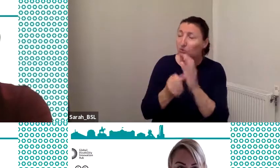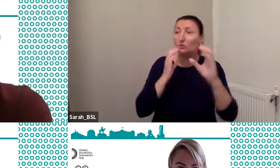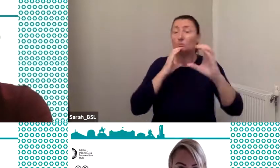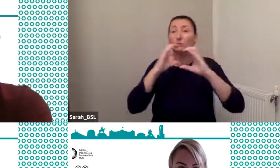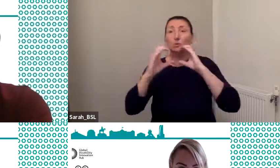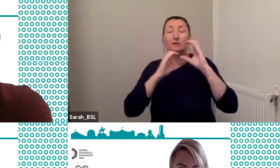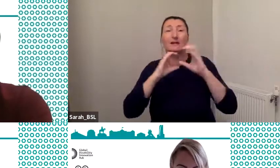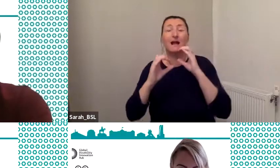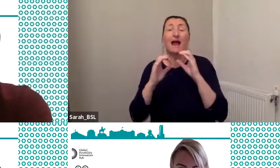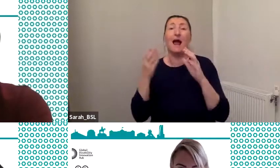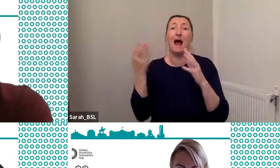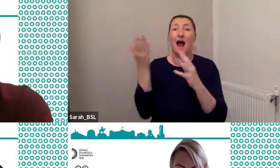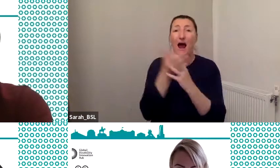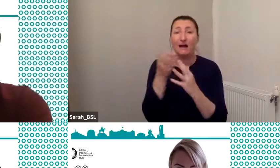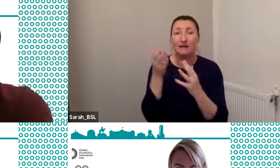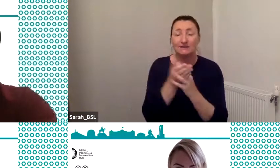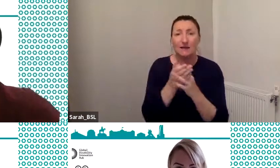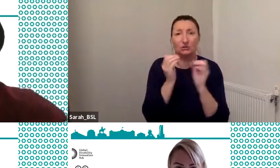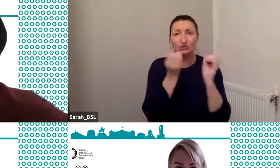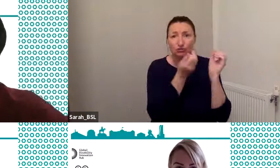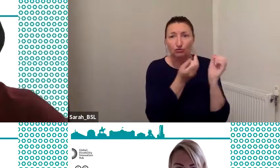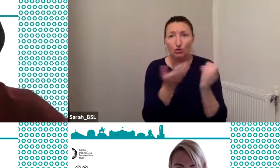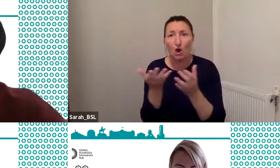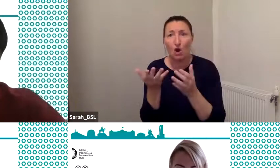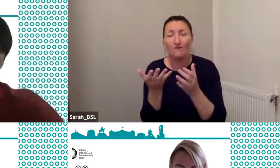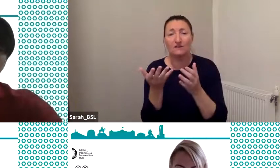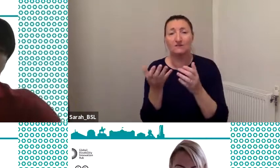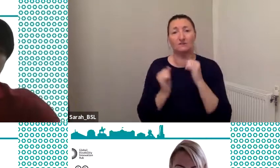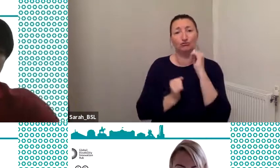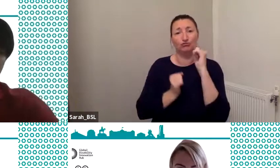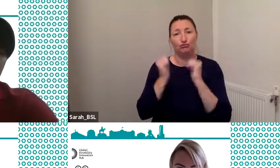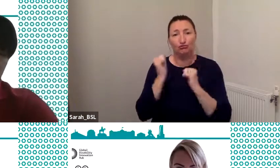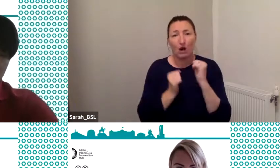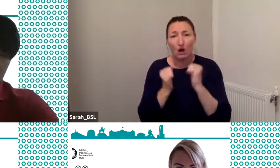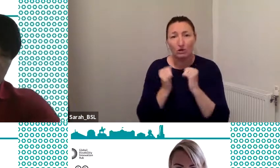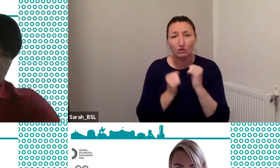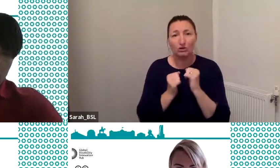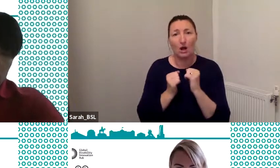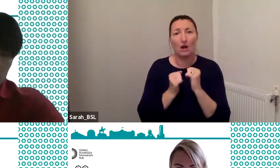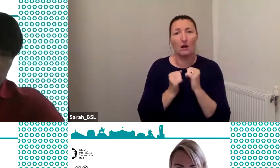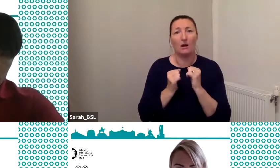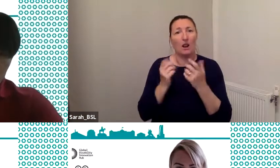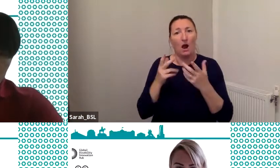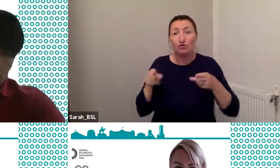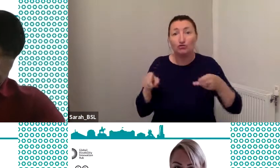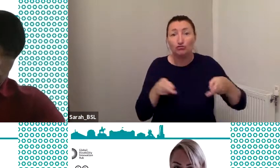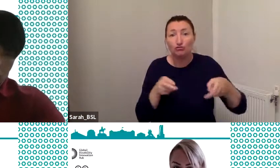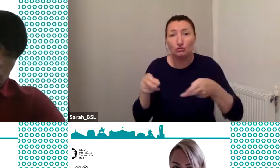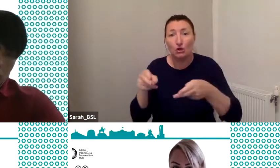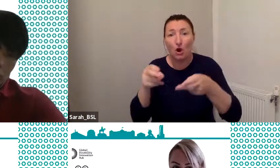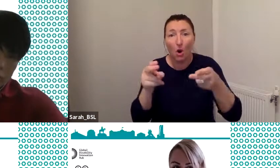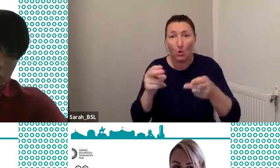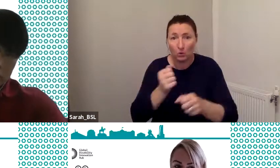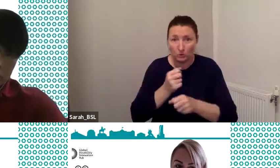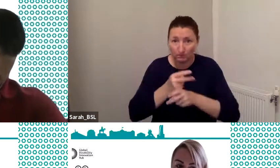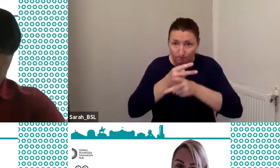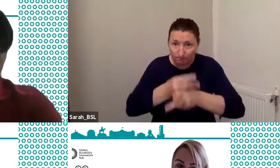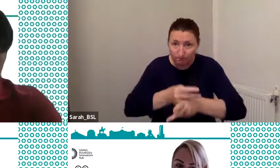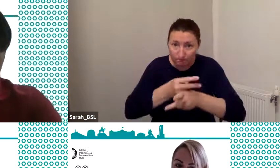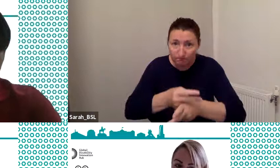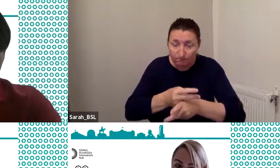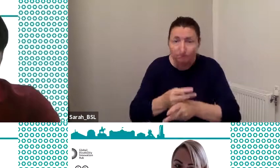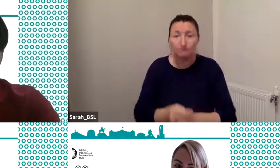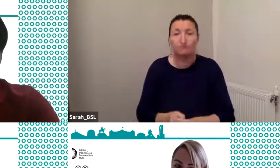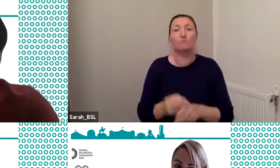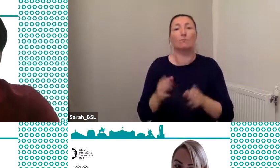services, or having infrastructure that supports mobility, such as well-maintained roads, or lastly, being able to access